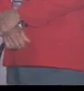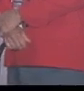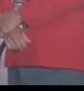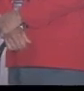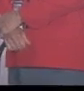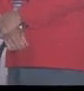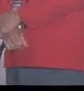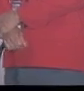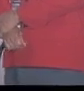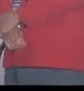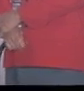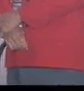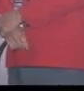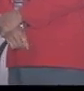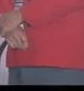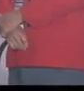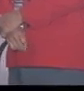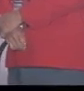changed, but